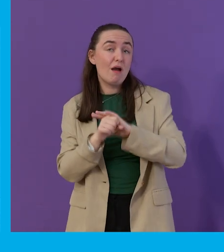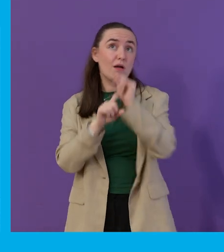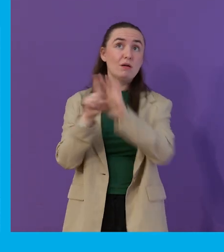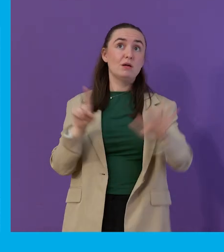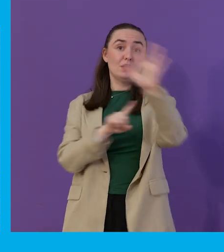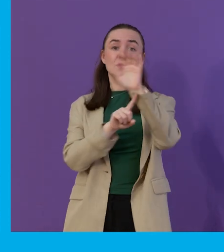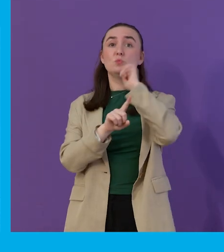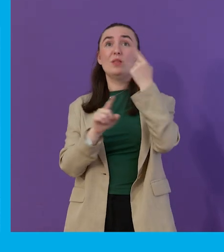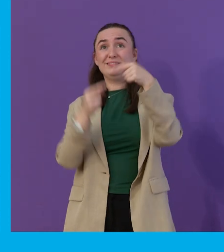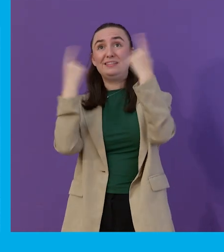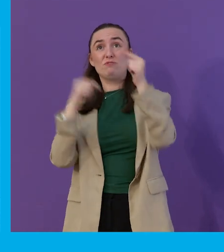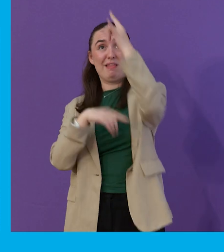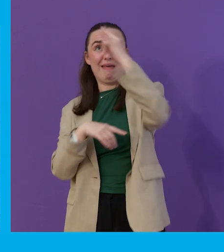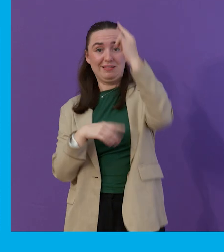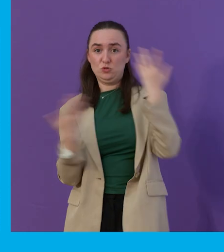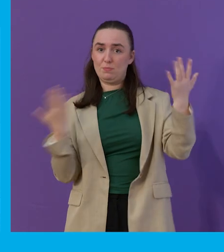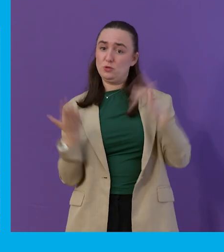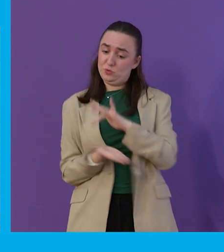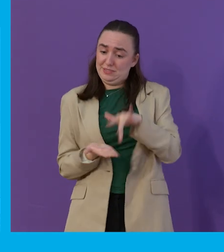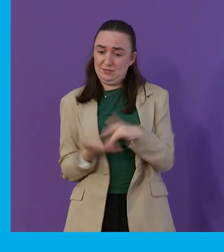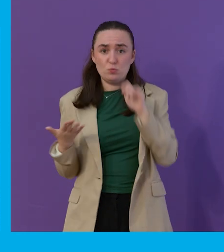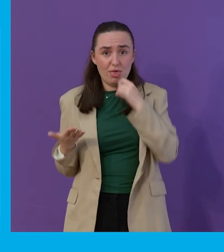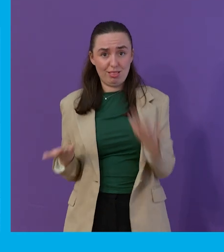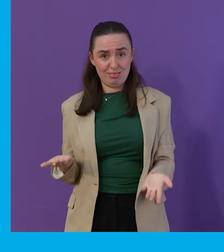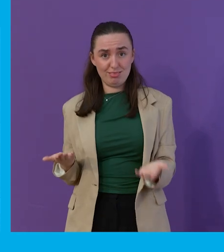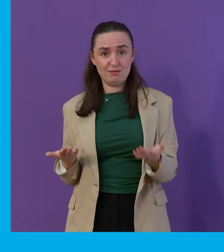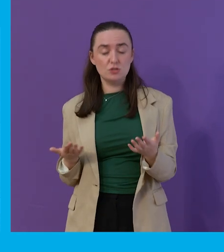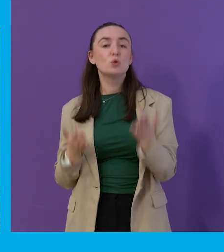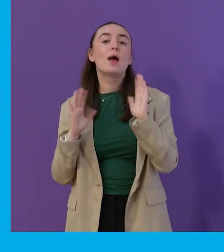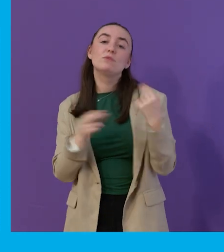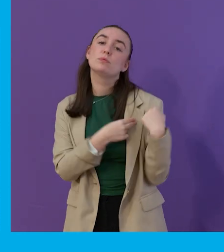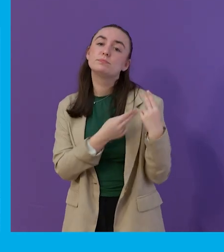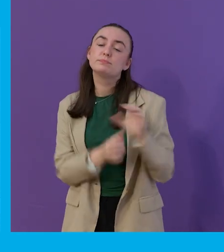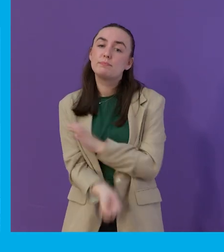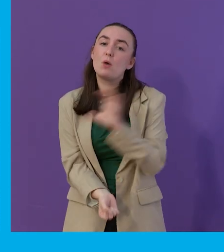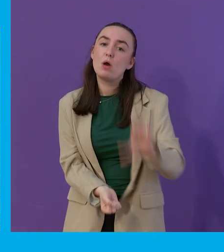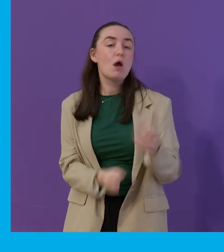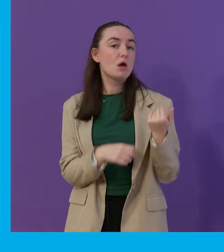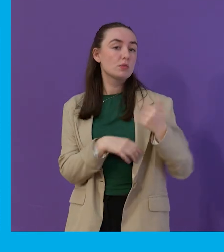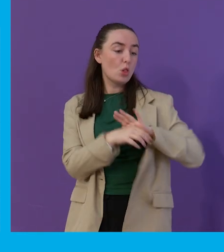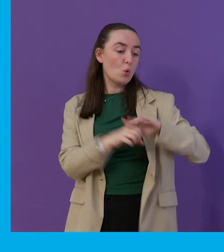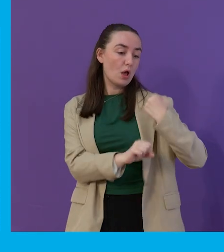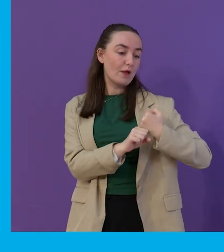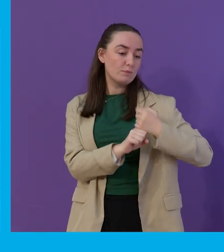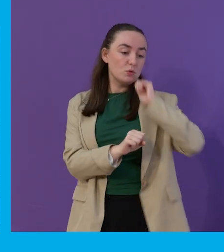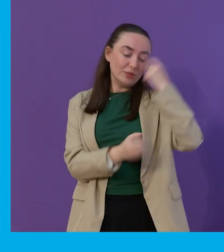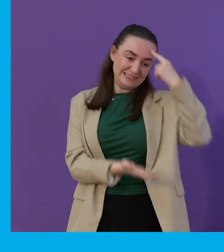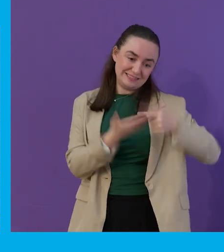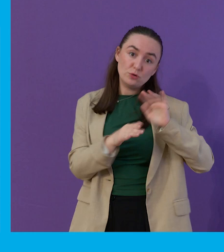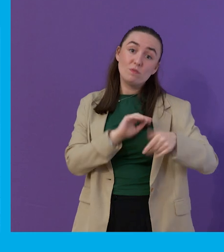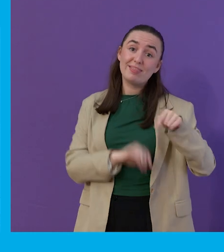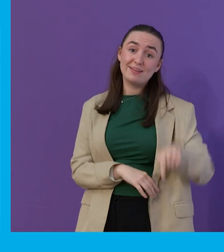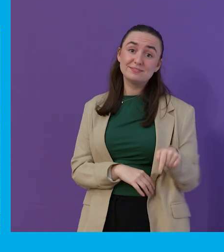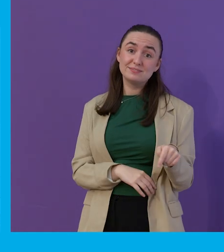to really, you know, give that power as locally as possible. And power to me means decision making, but also the funding to do